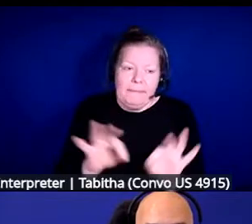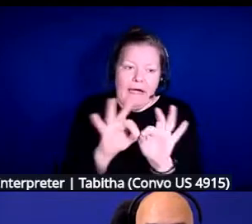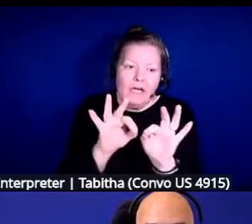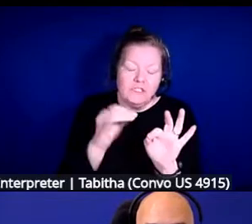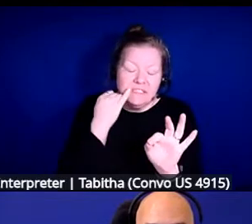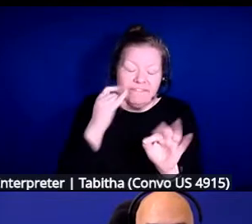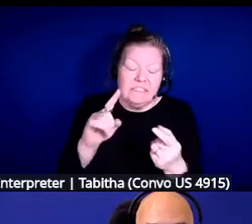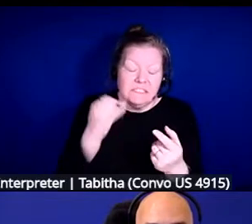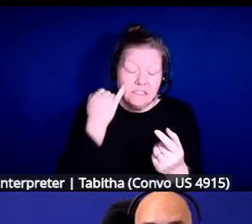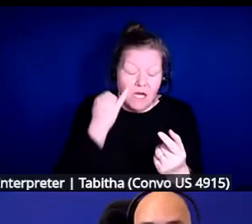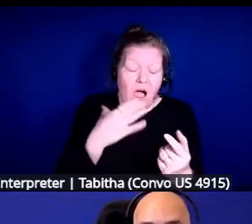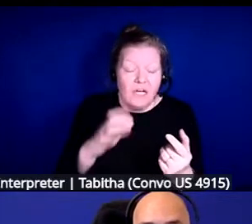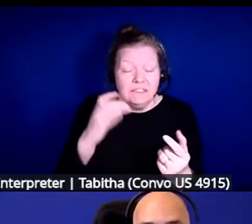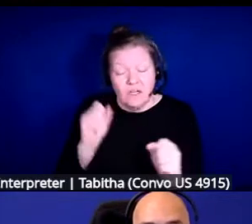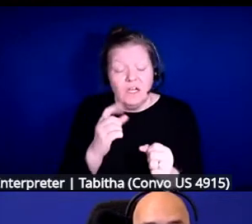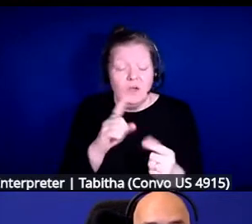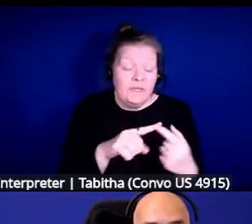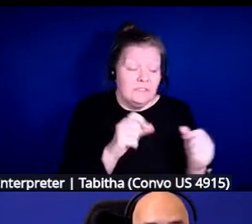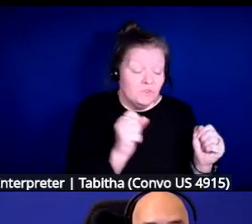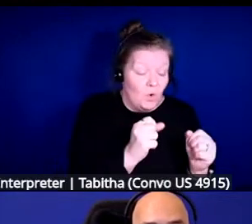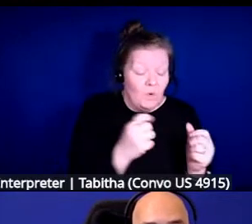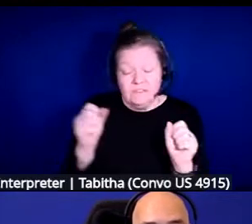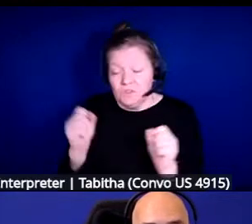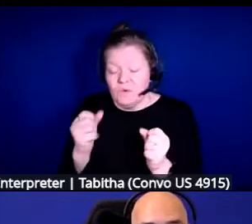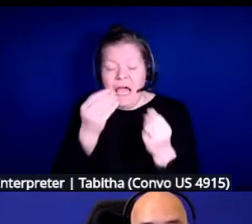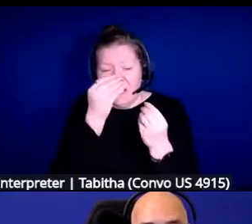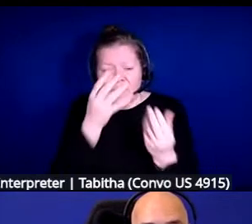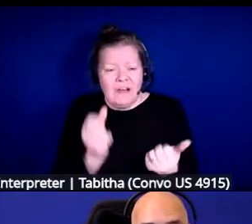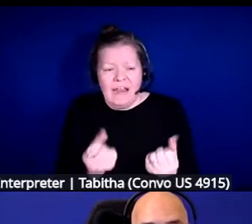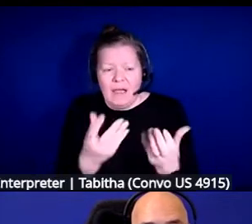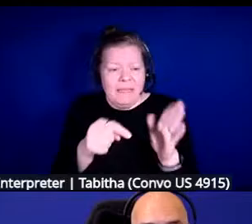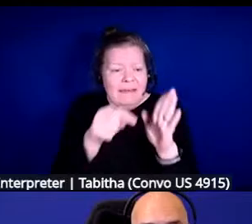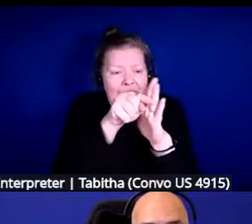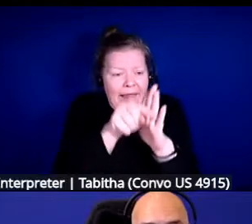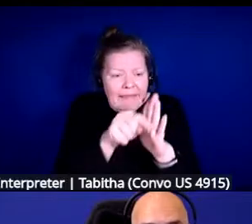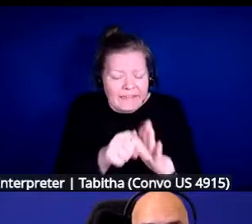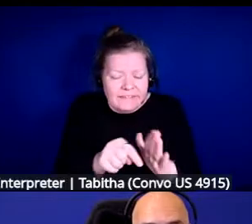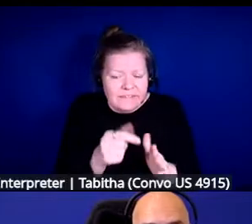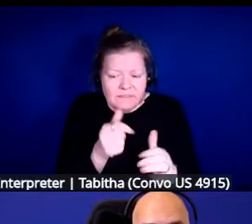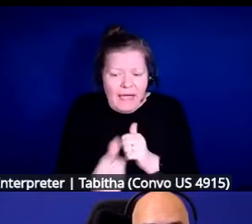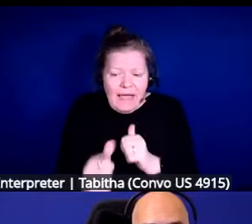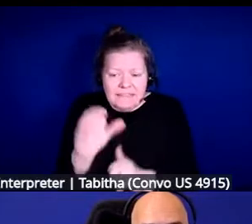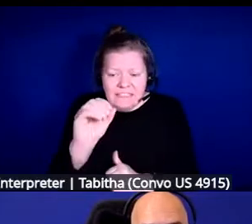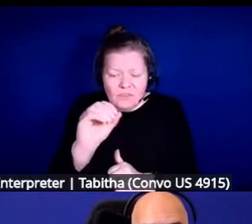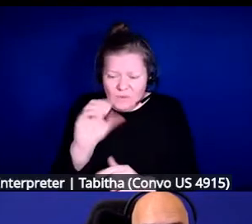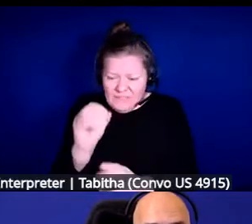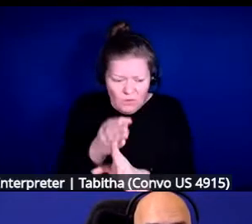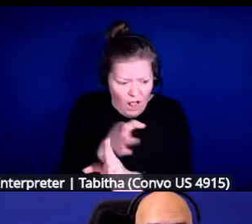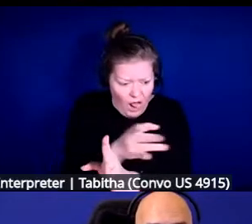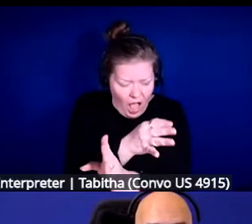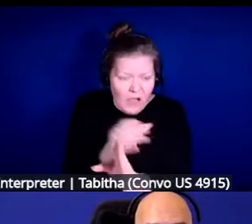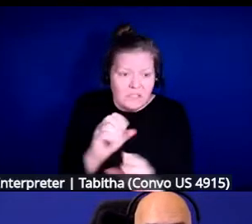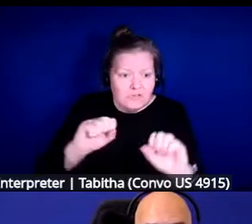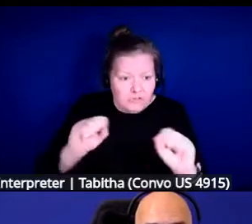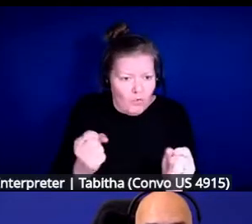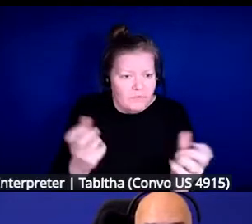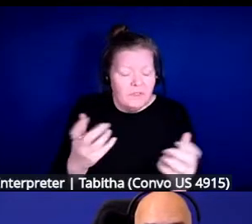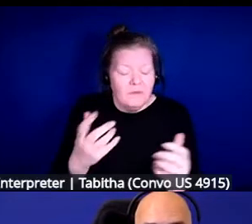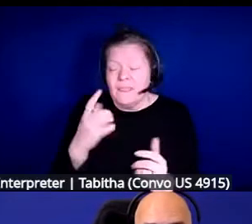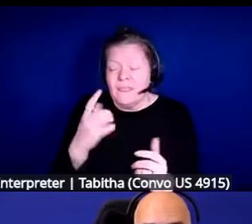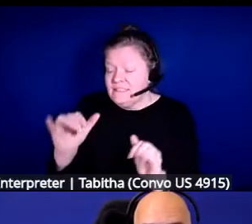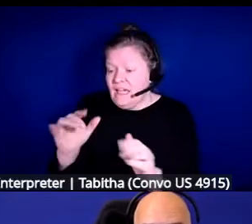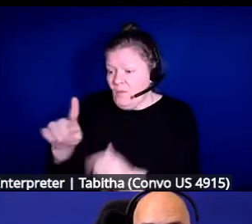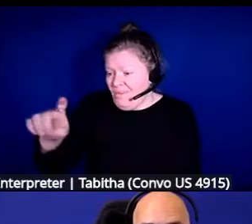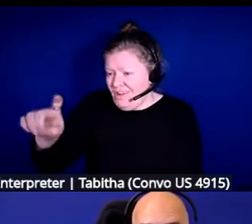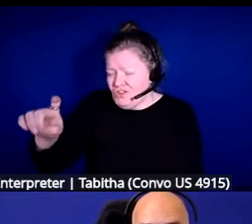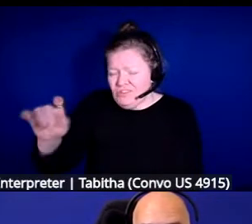it's hot. When it's cold, it's cold. I don't care how many negatives it is past zero. It's fucking cold. Same thing. You get to 100, it's